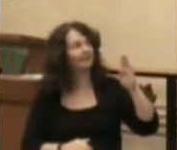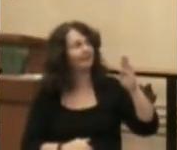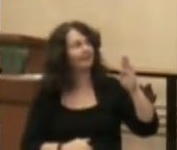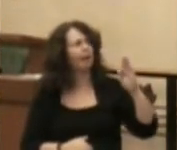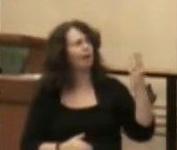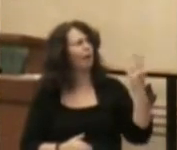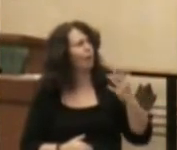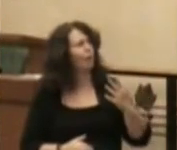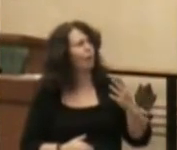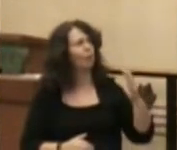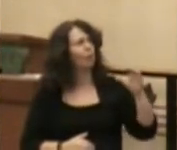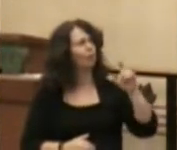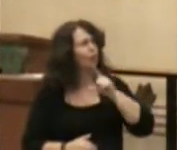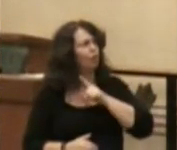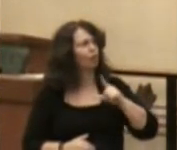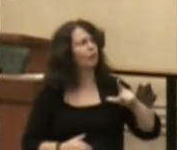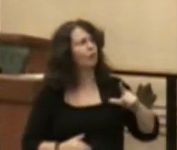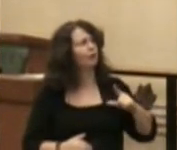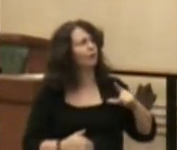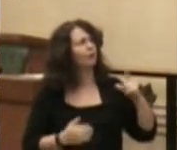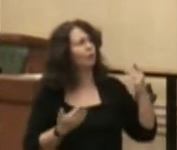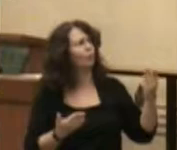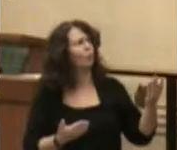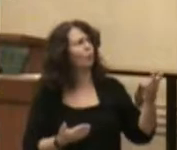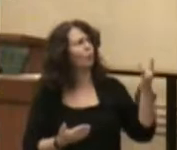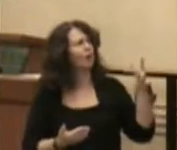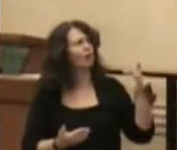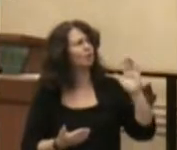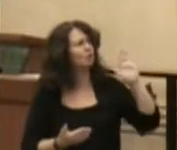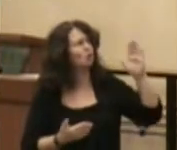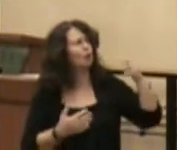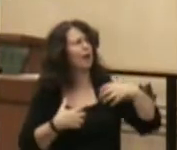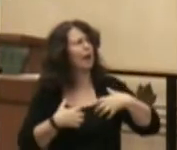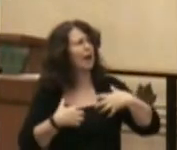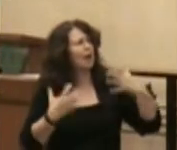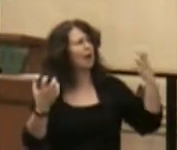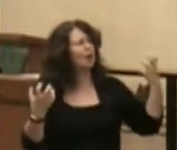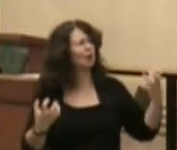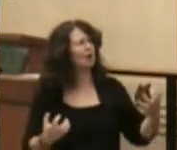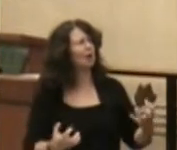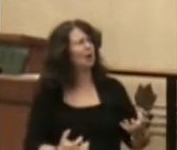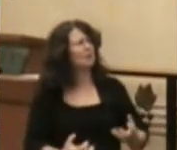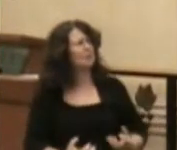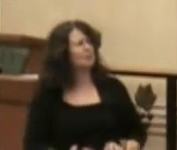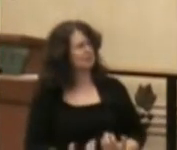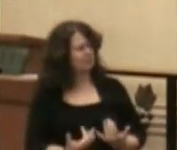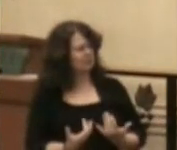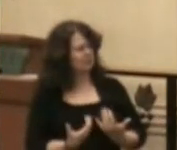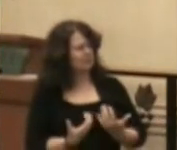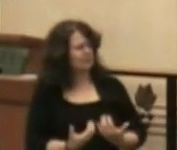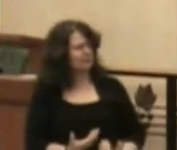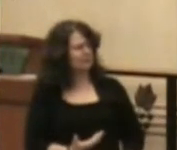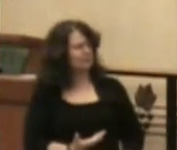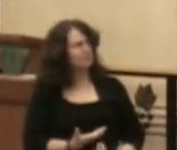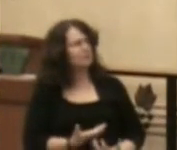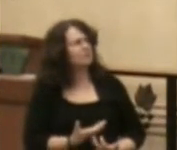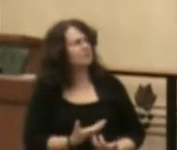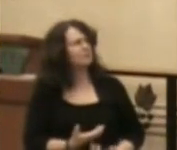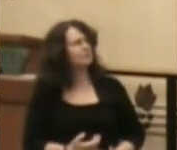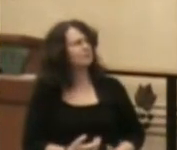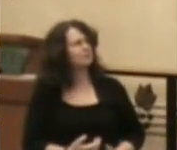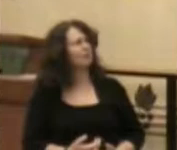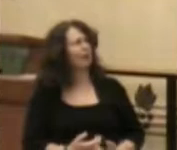"Oh Lord, why does your anger burn hot against